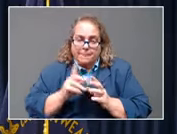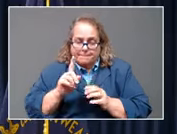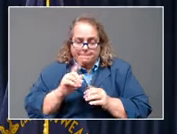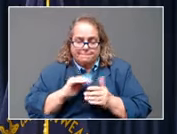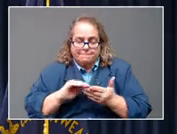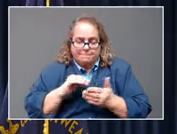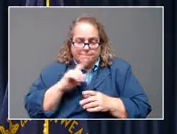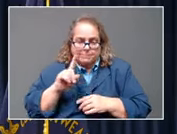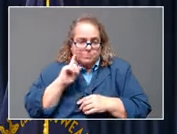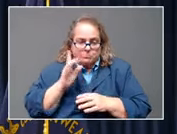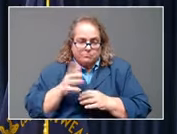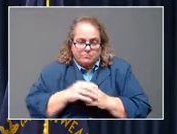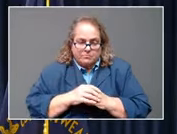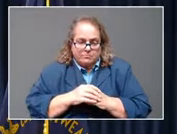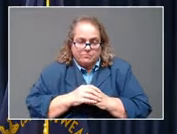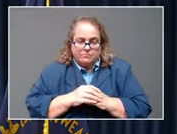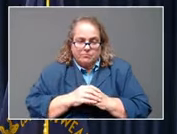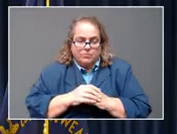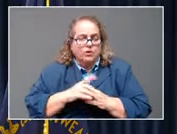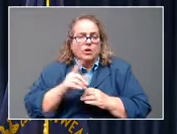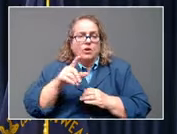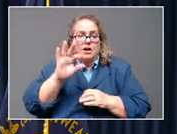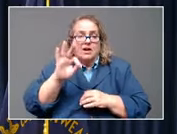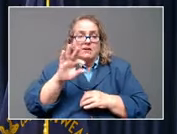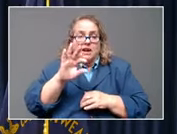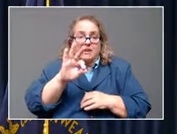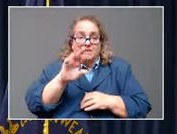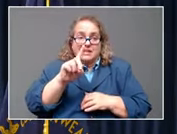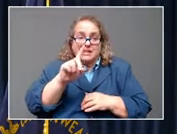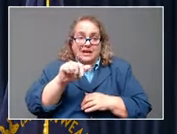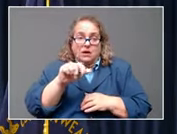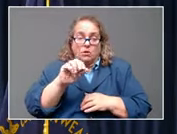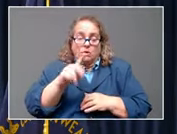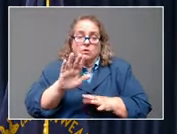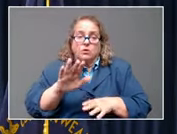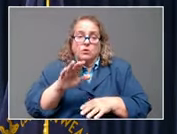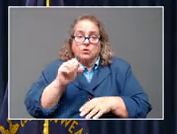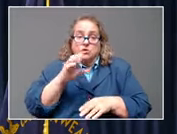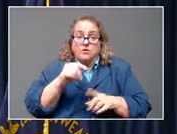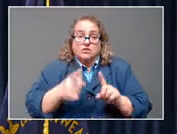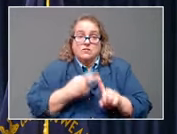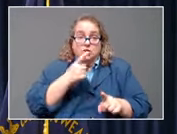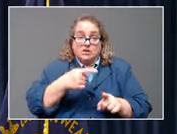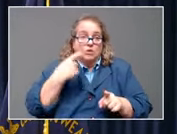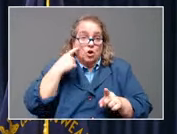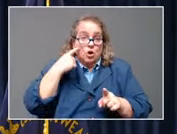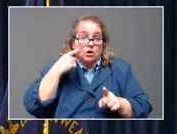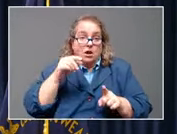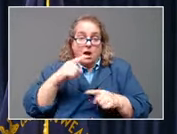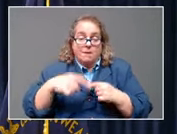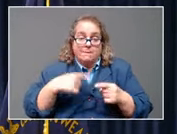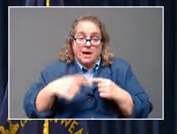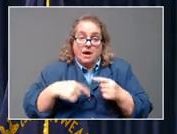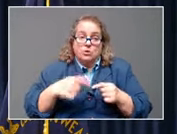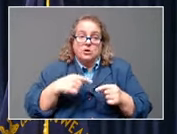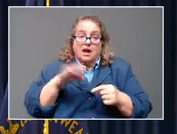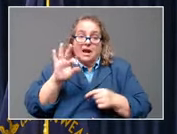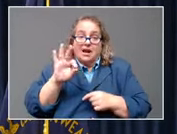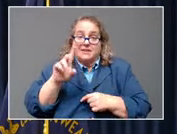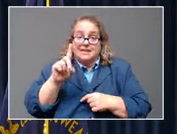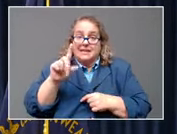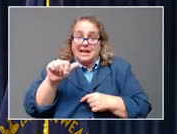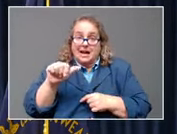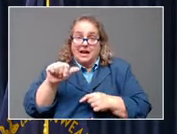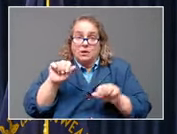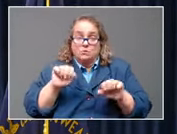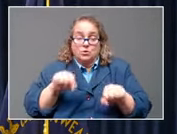stand on that? Do you think the FDA should remove all restrictions? Well, this is the first that I've heard about FDA